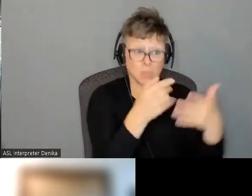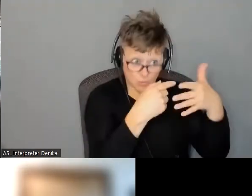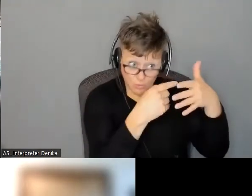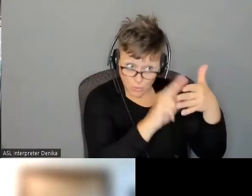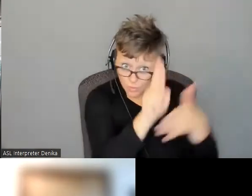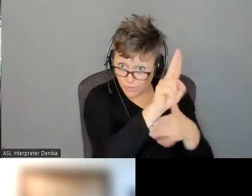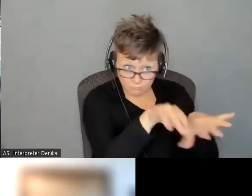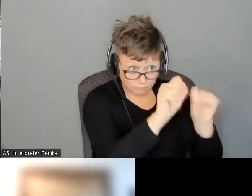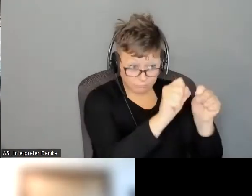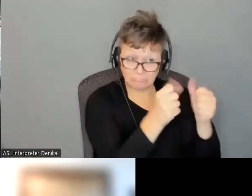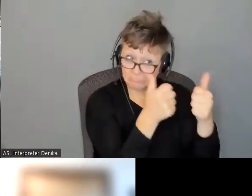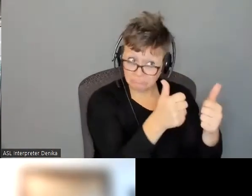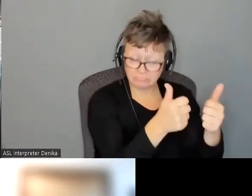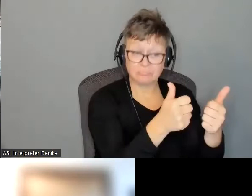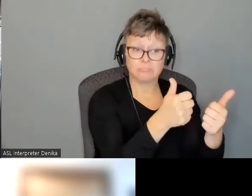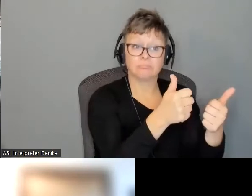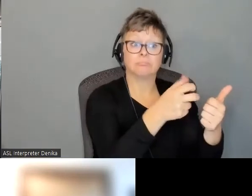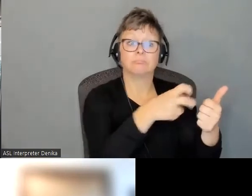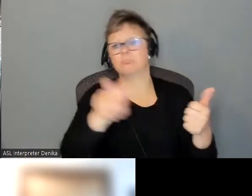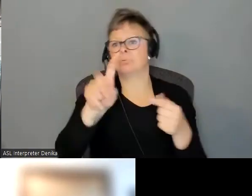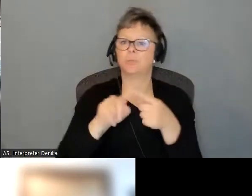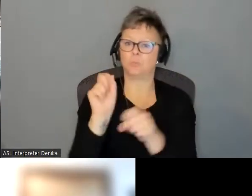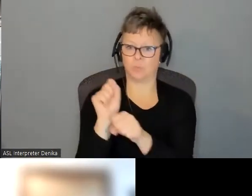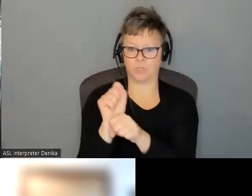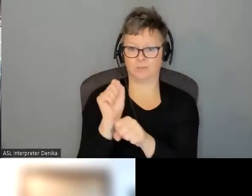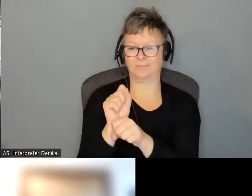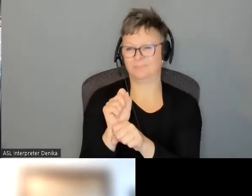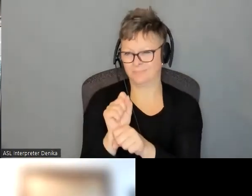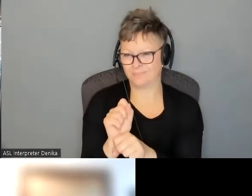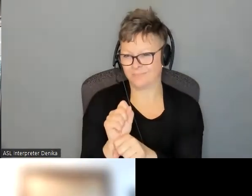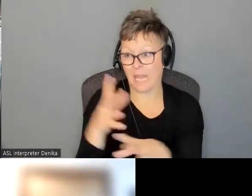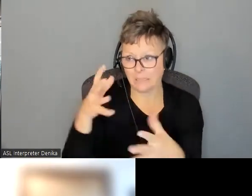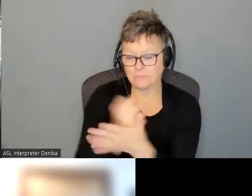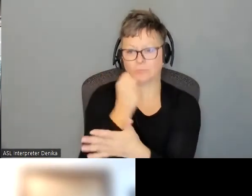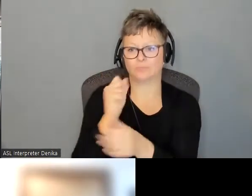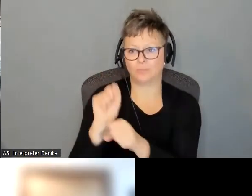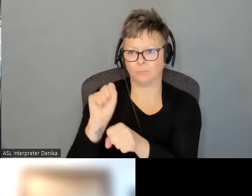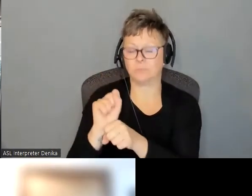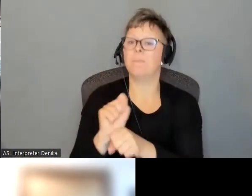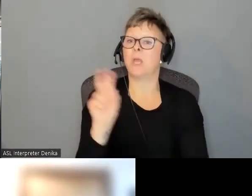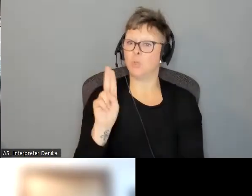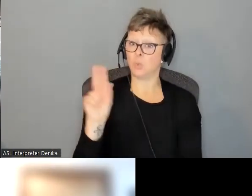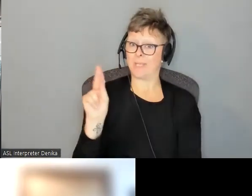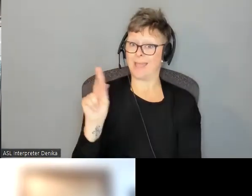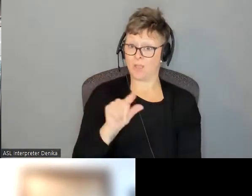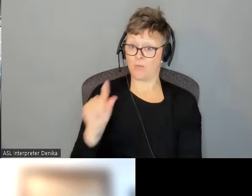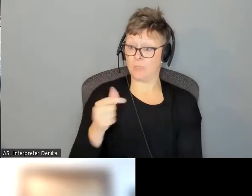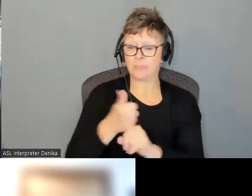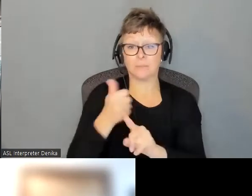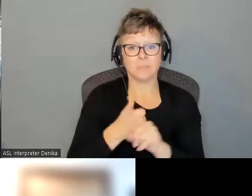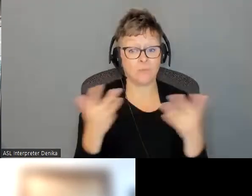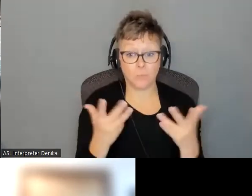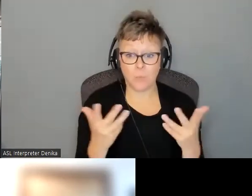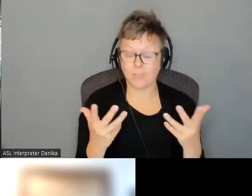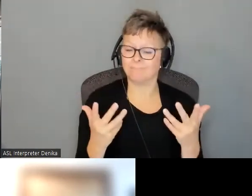the figures for students with disability actually getting jobs. But the UK government, that is raising up the agenda, and we do now have